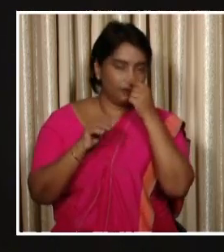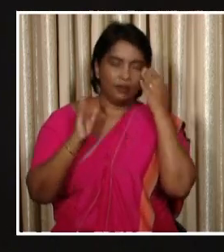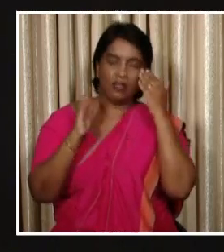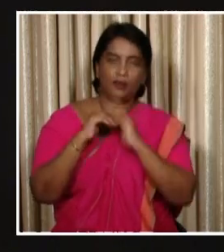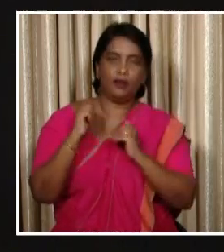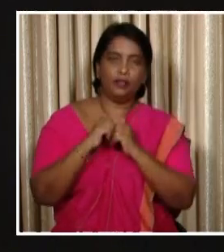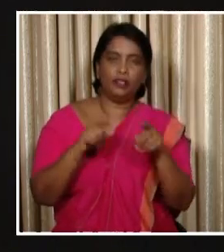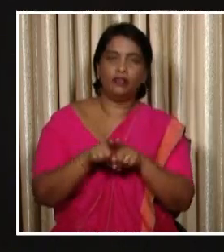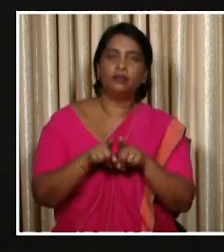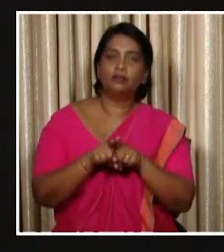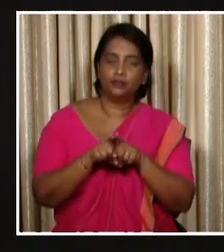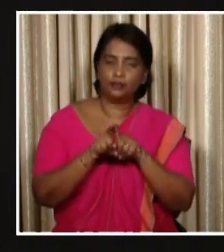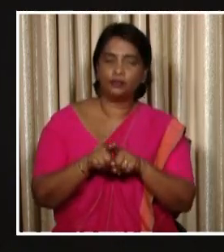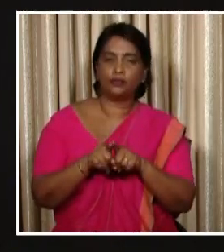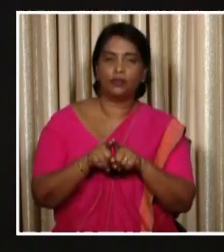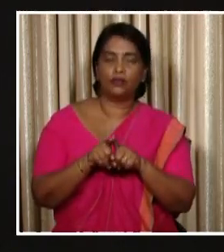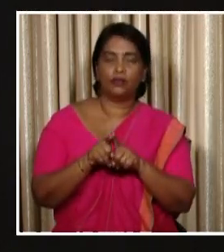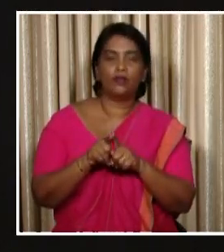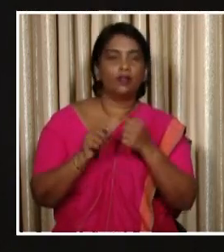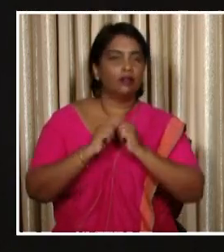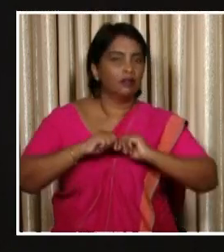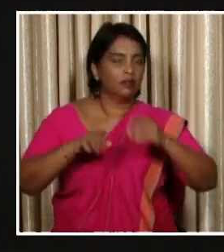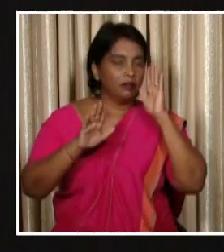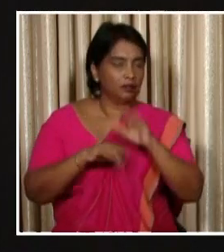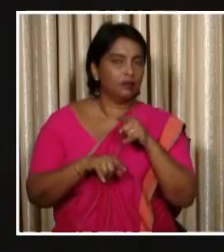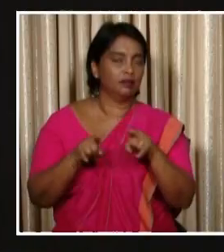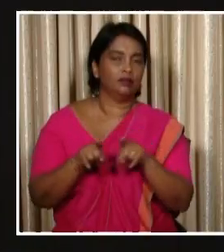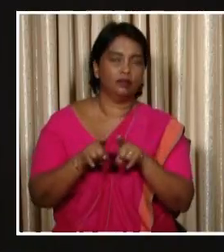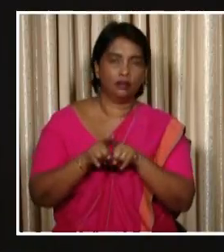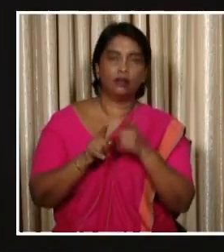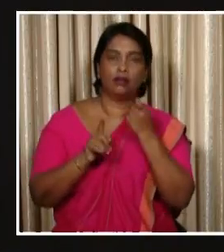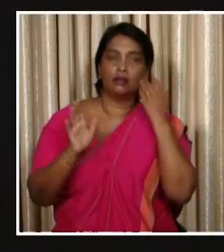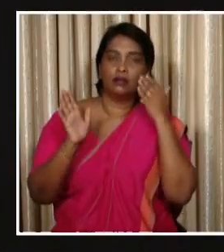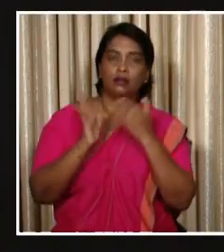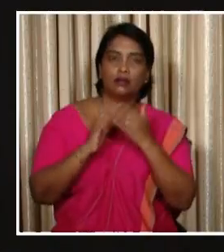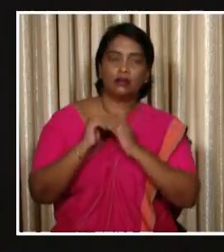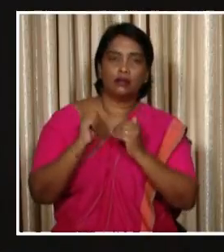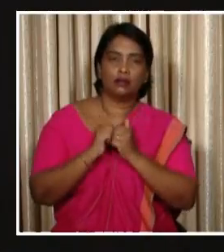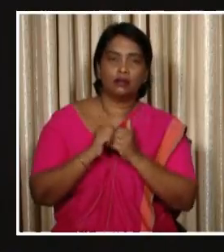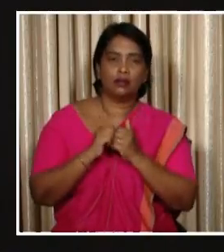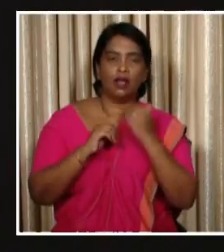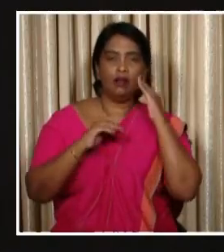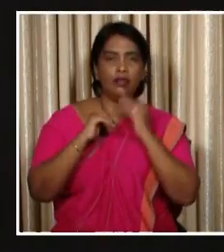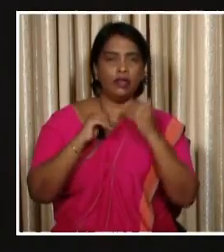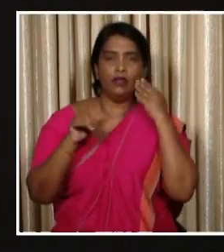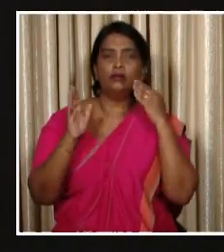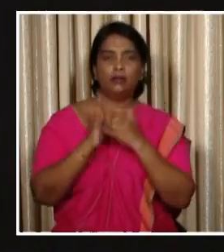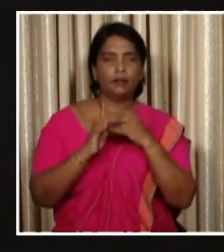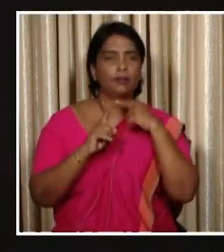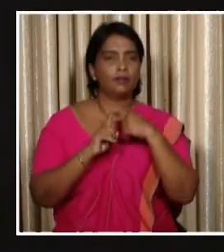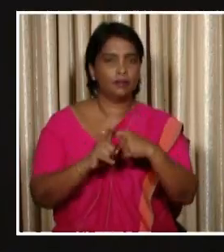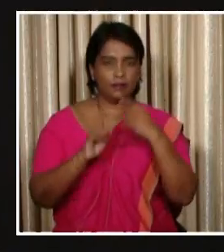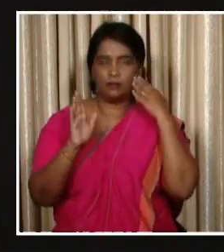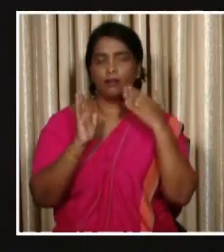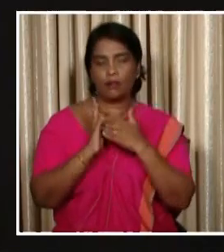front, there are several types of diplomacy that we need to use. Economic diplomacy, security